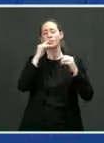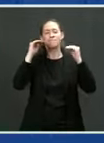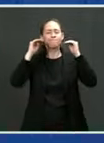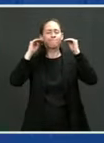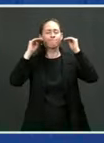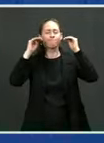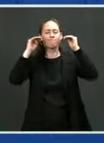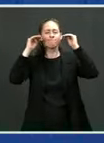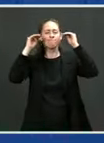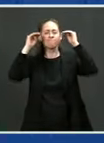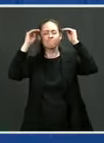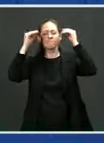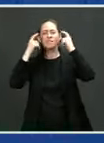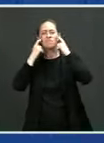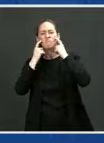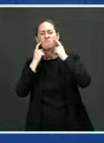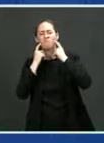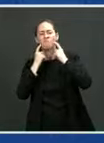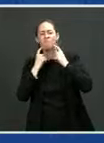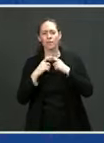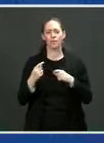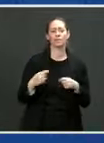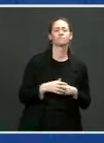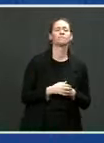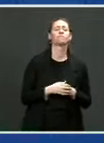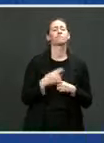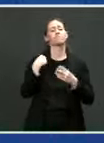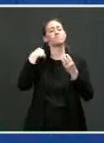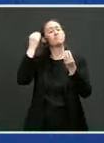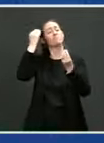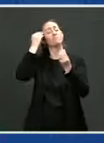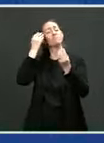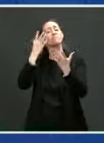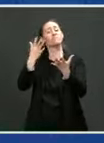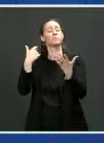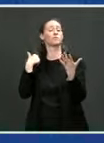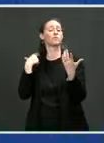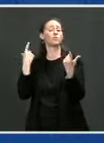eyes, I'll dry them